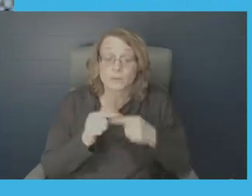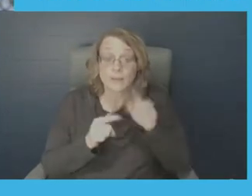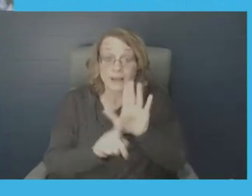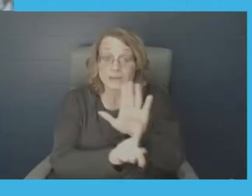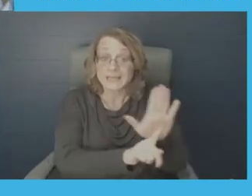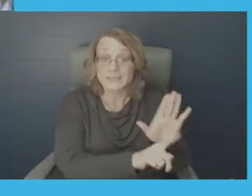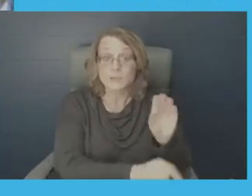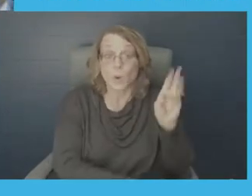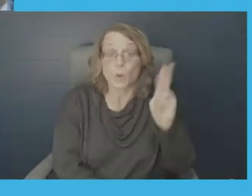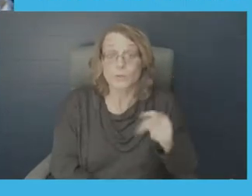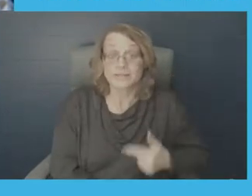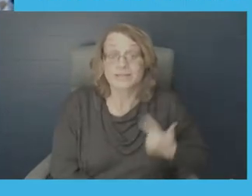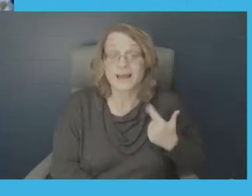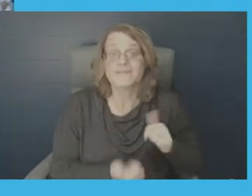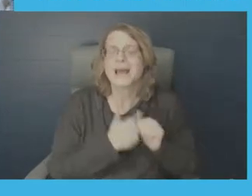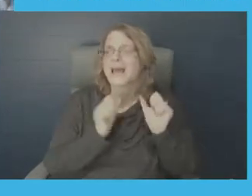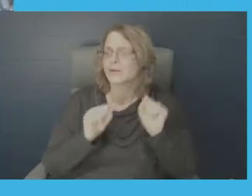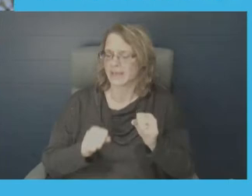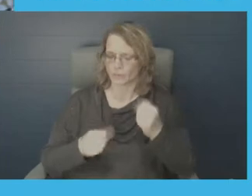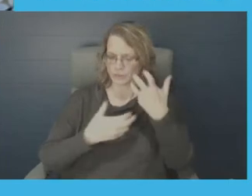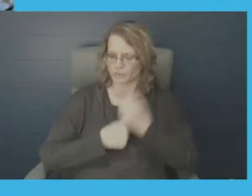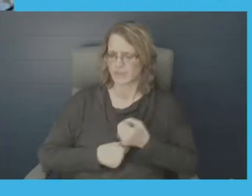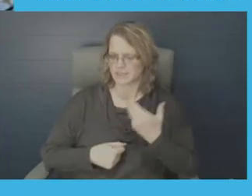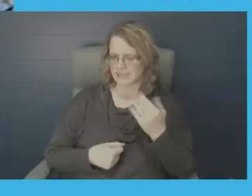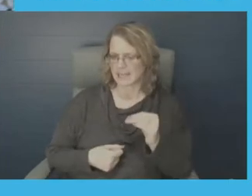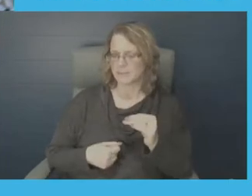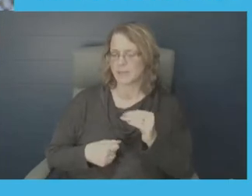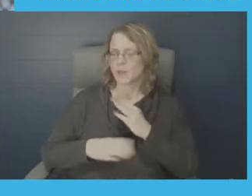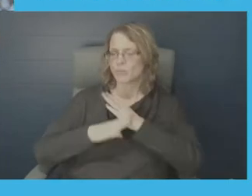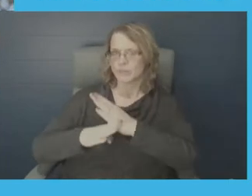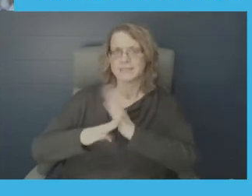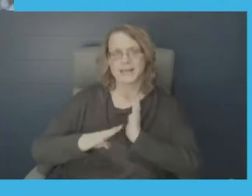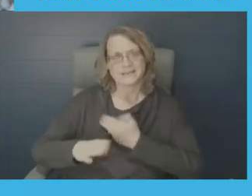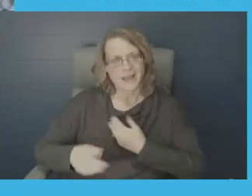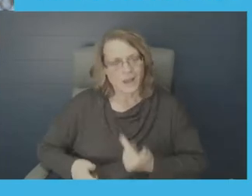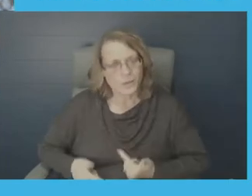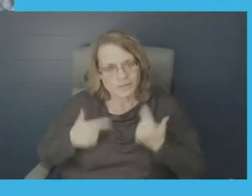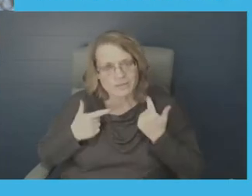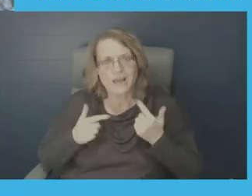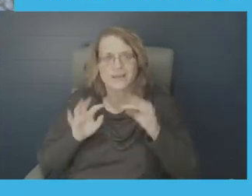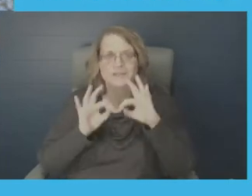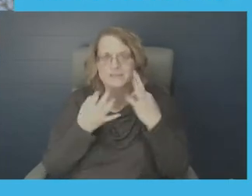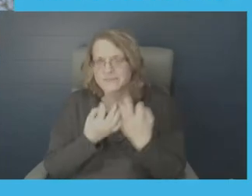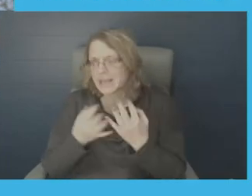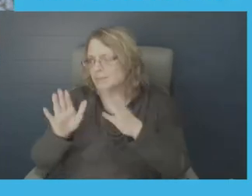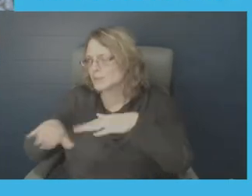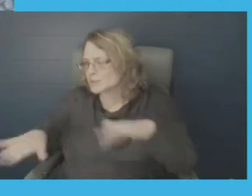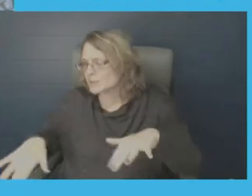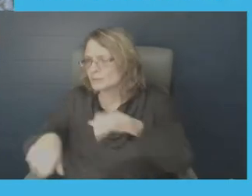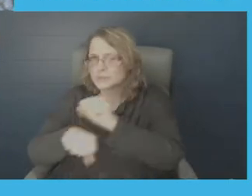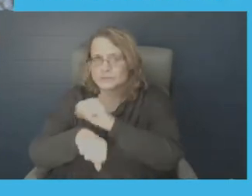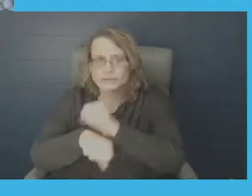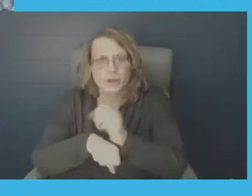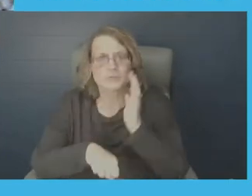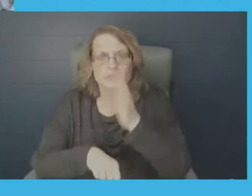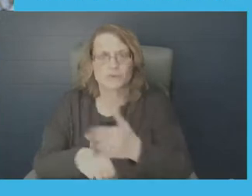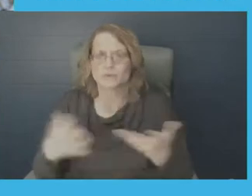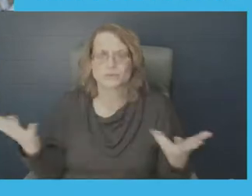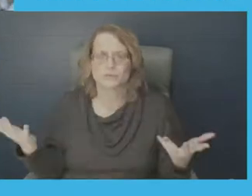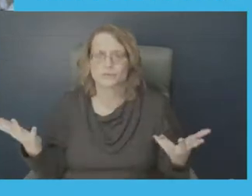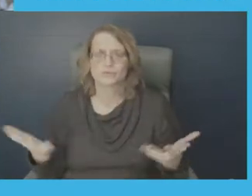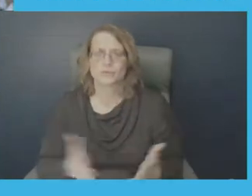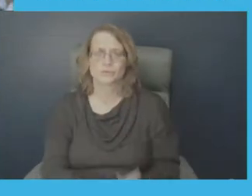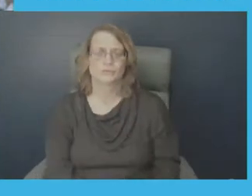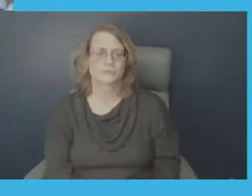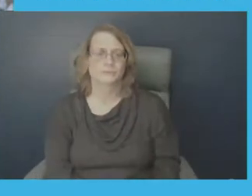If we can't trust him to tell the truth about his life, how can we trust him to protect our lives and our families and our children